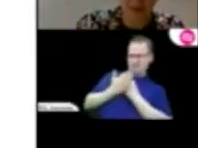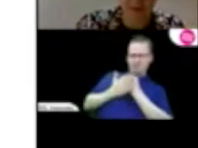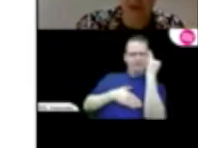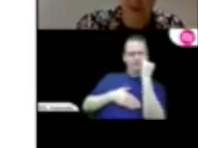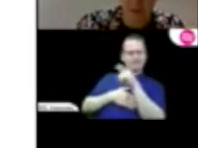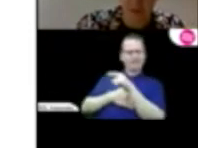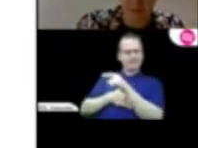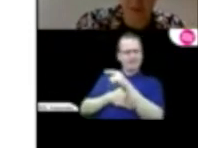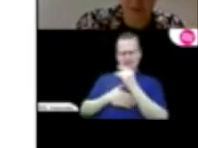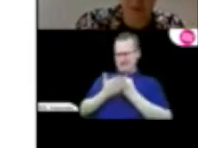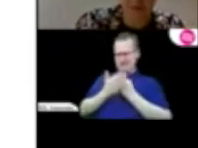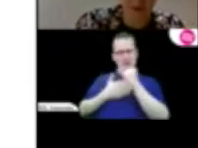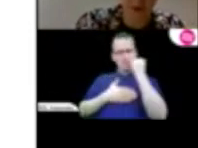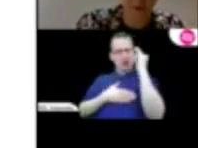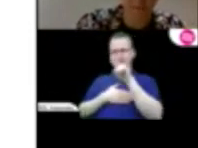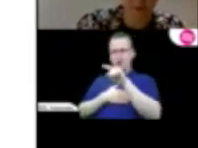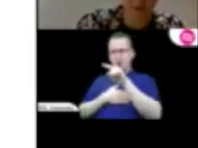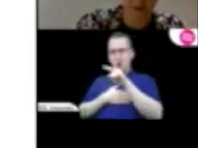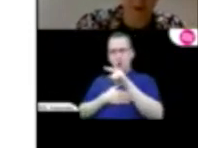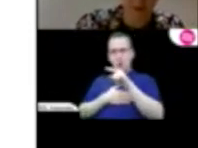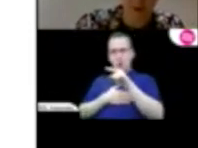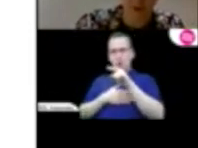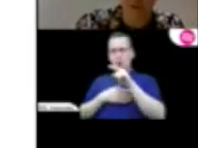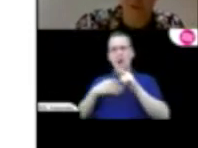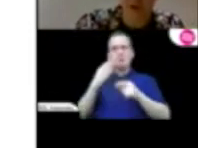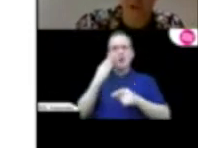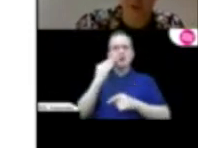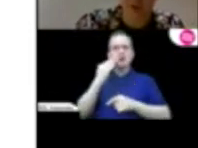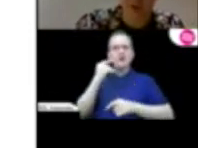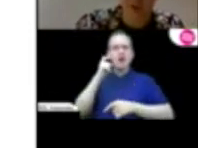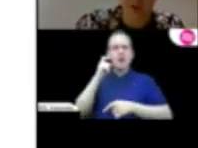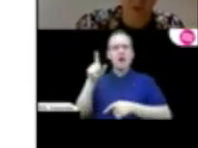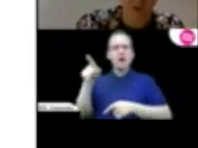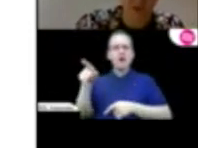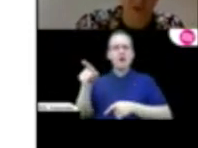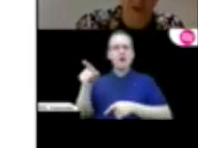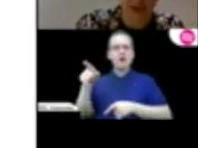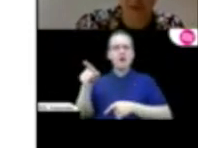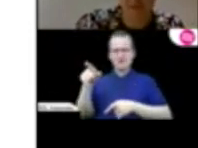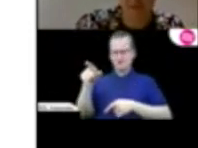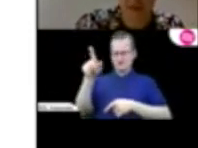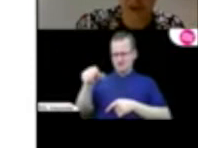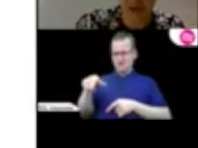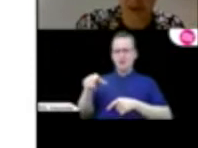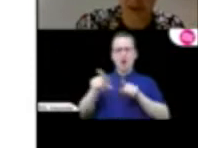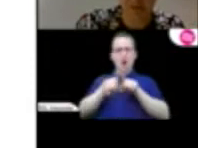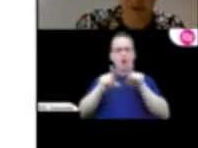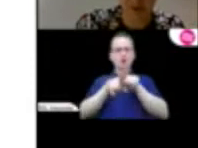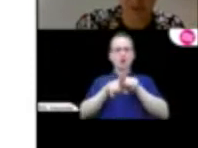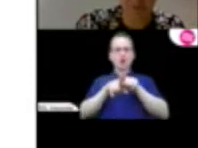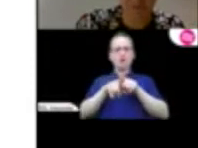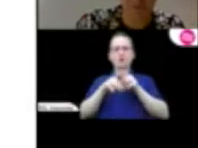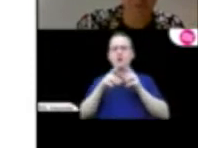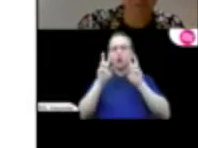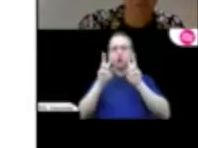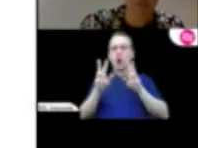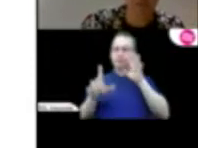the fact that she was a person of colour, but also he saw that she had some facial hair